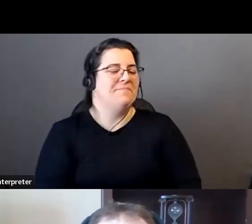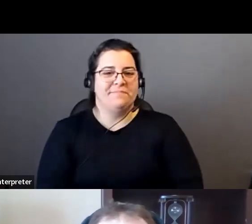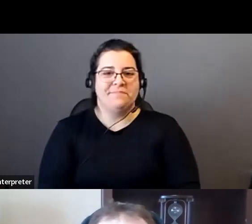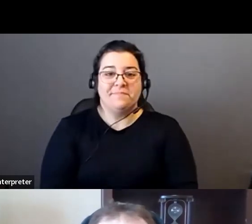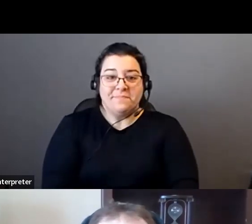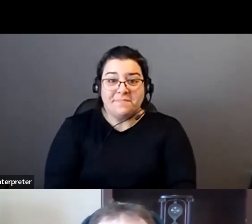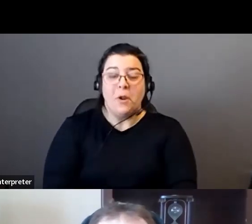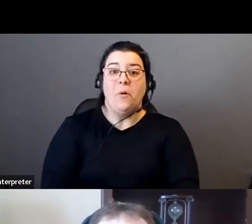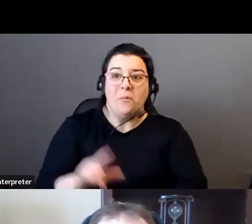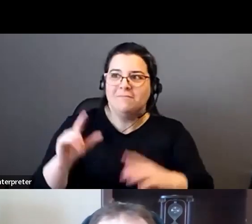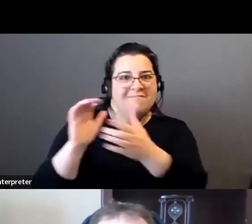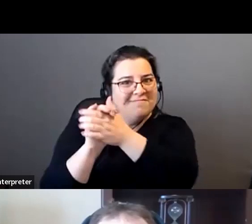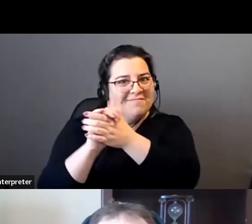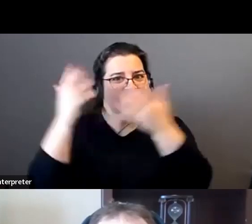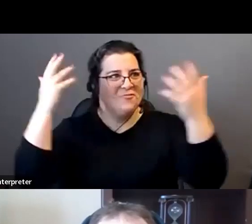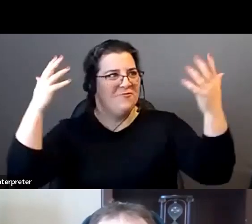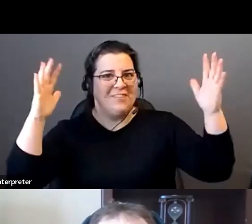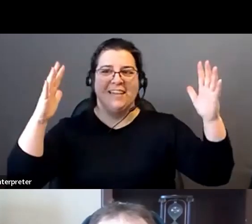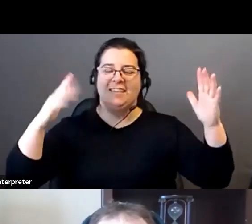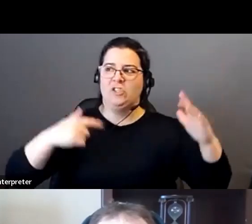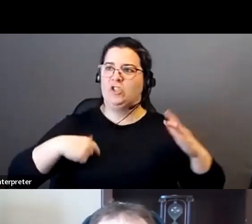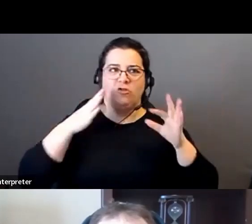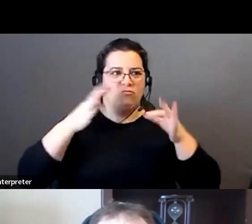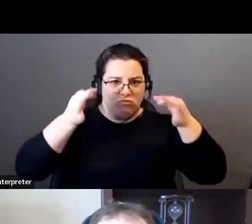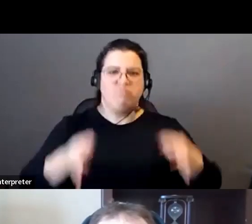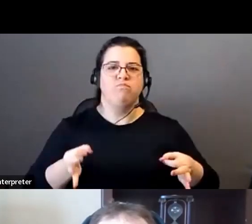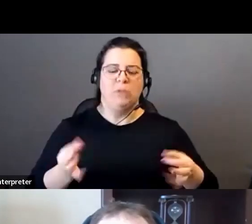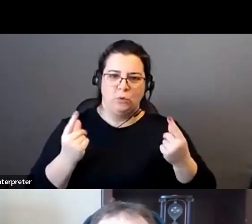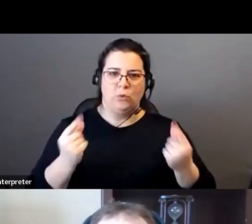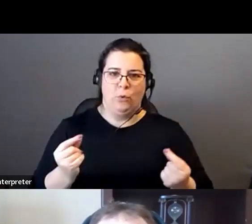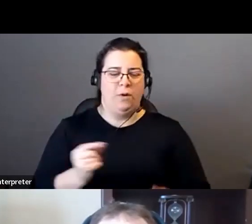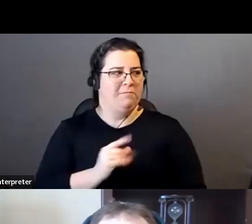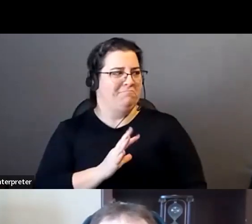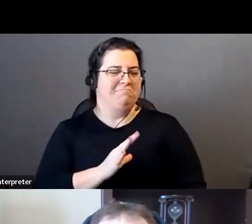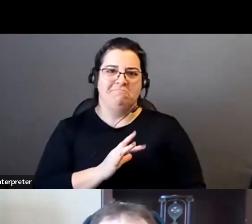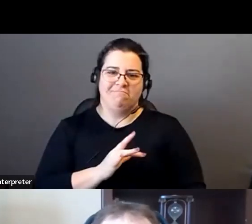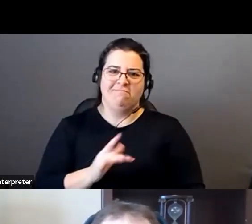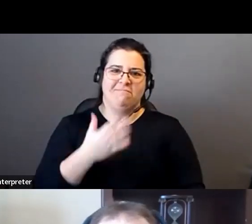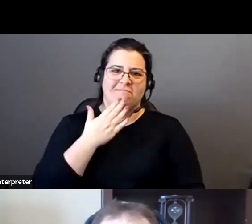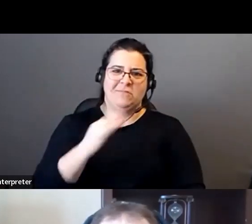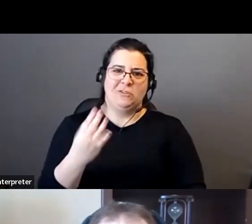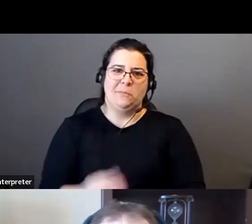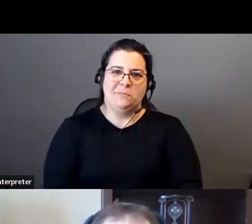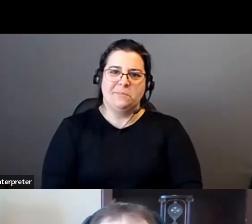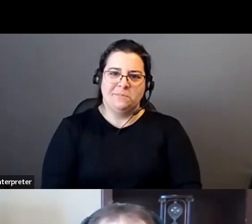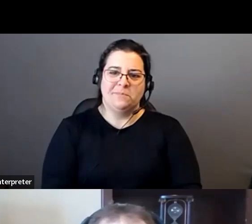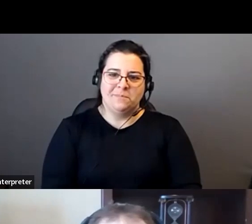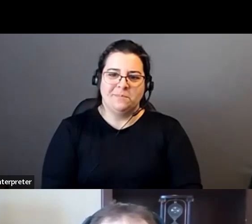Excellent. And congratulations again, making a decision and taking action since the last conversation. That's good stuff.